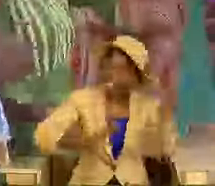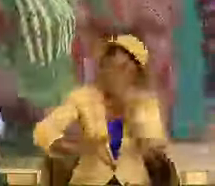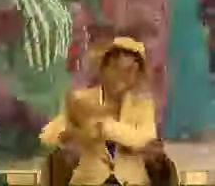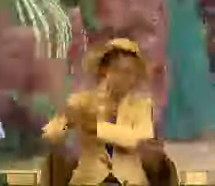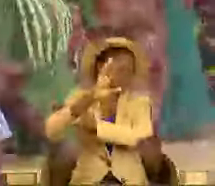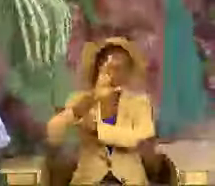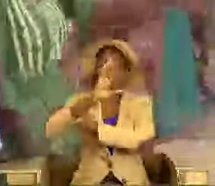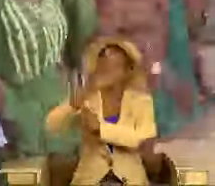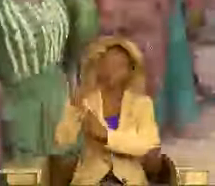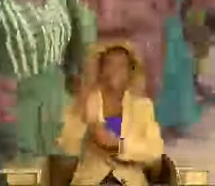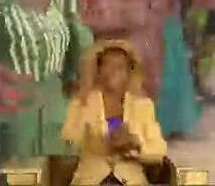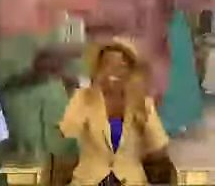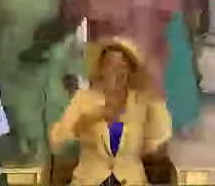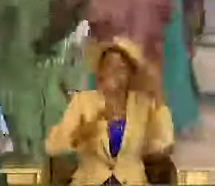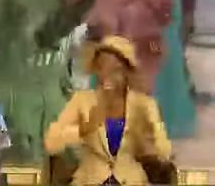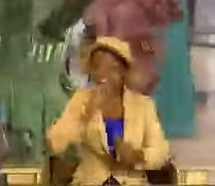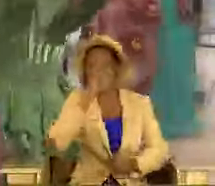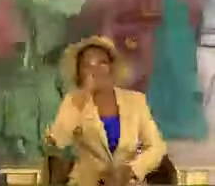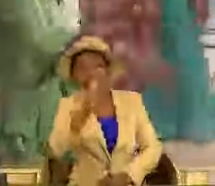hallelujah